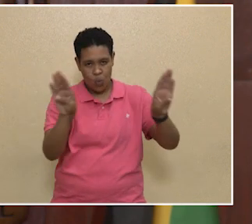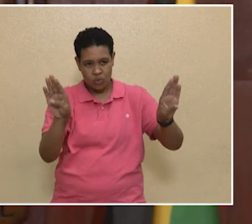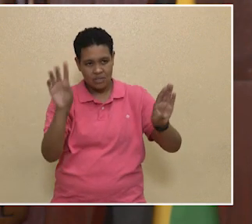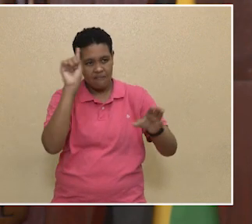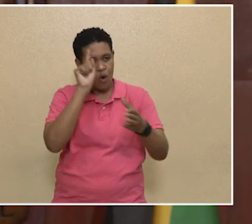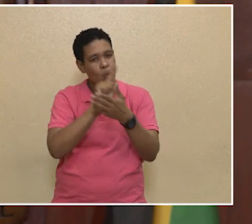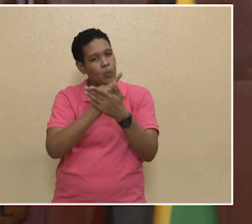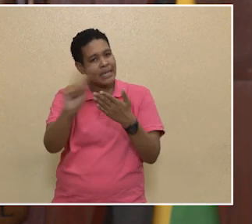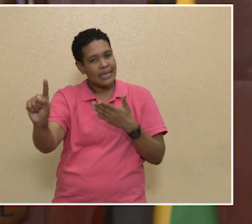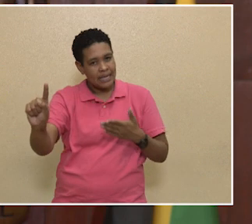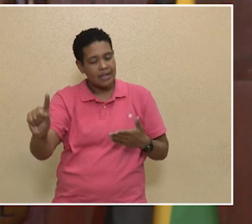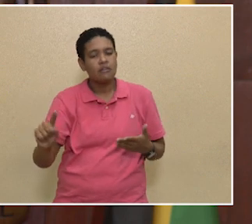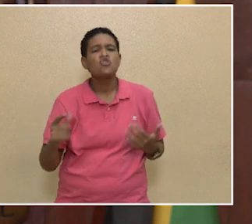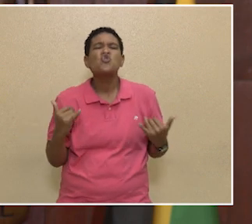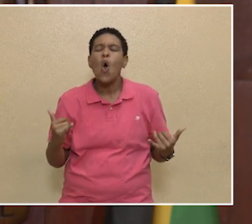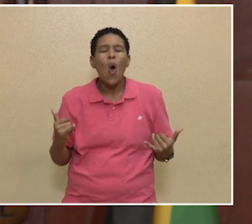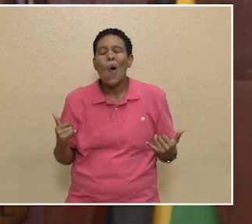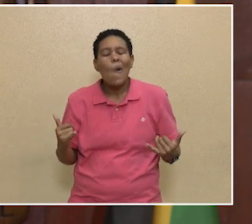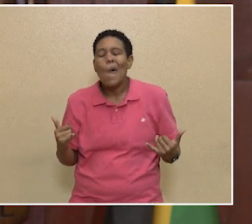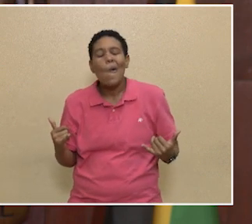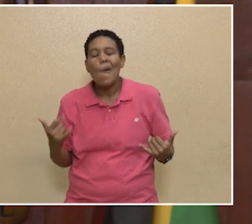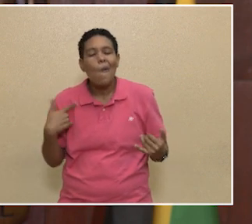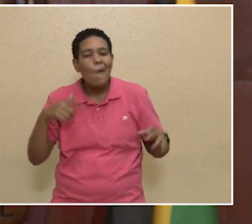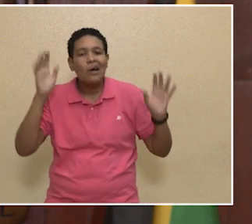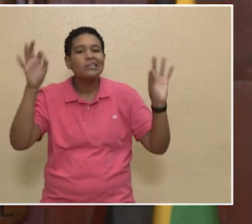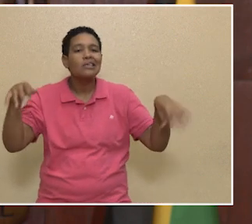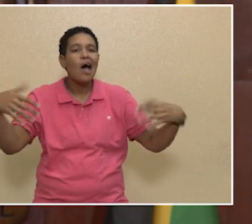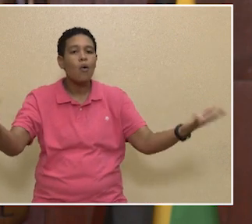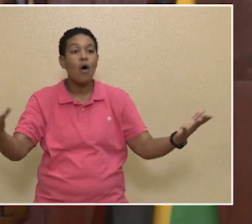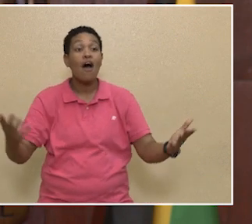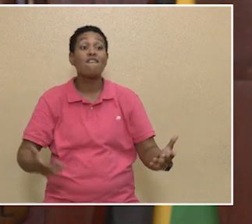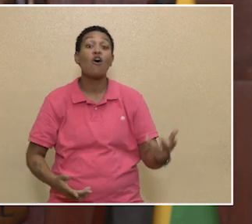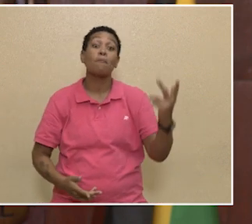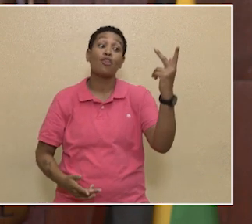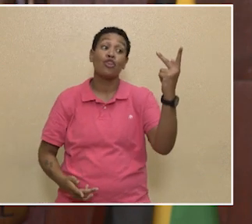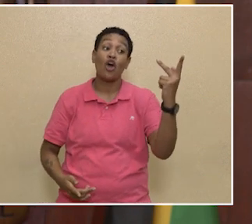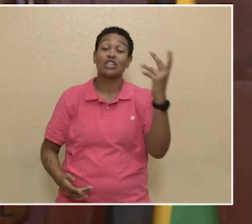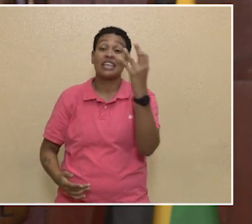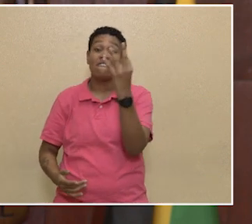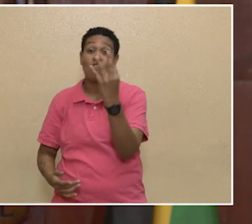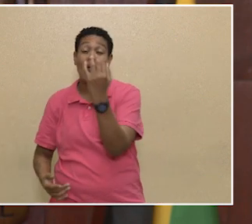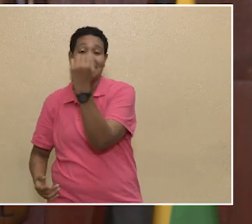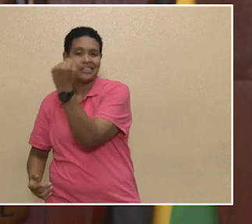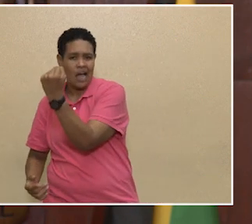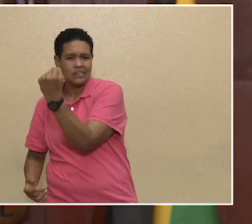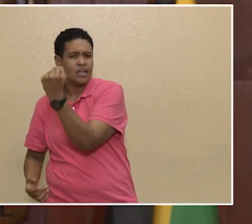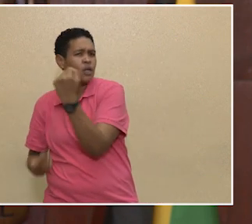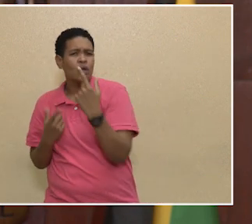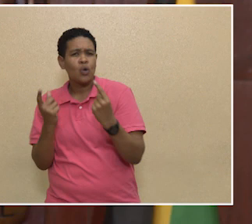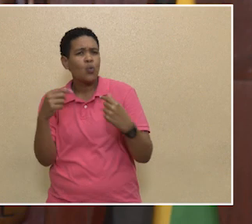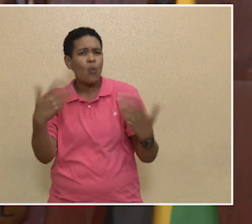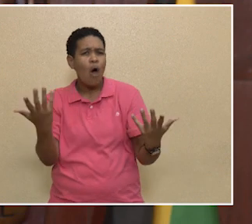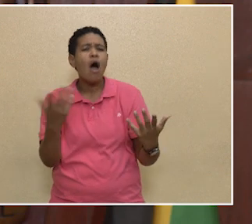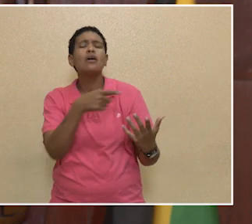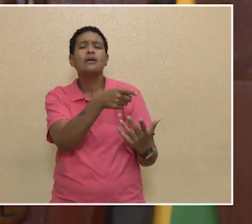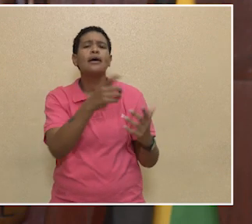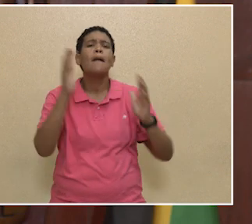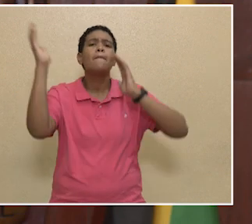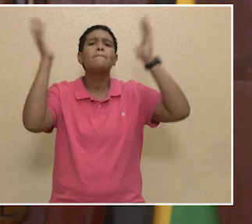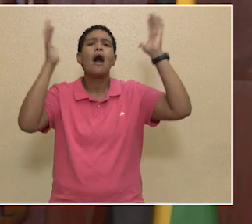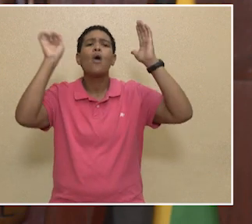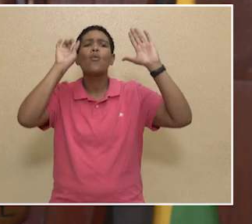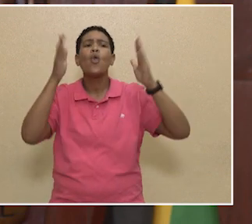week. Now we're stipulating that from Thursday, Friday, and Saturday, The market